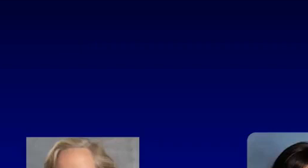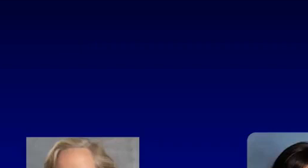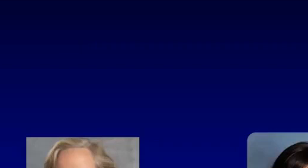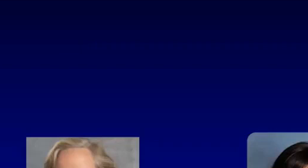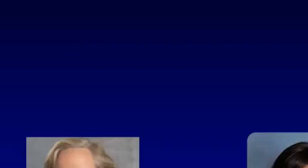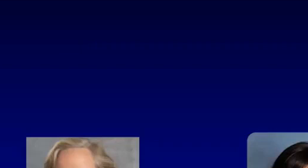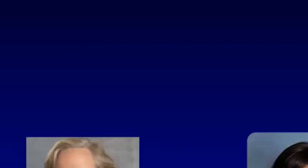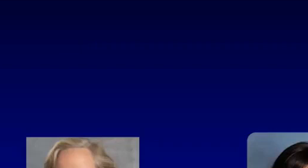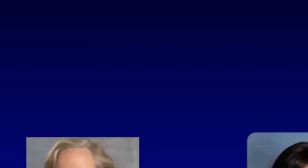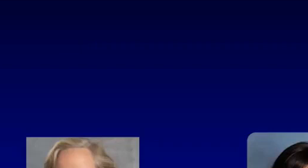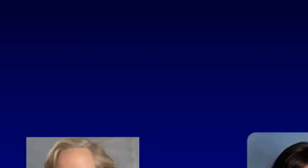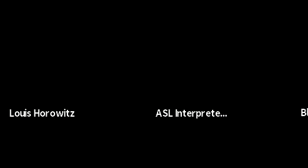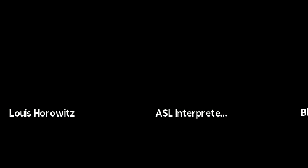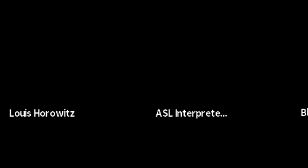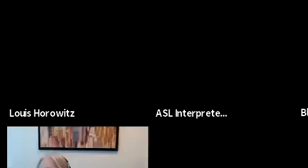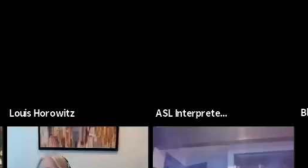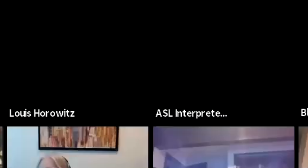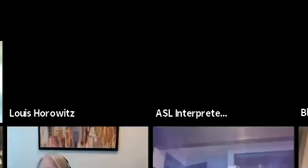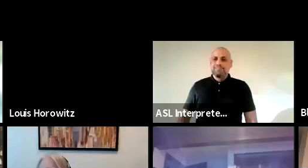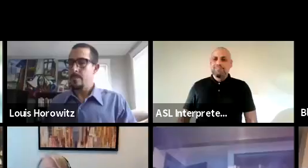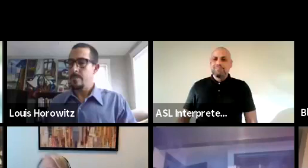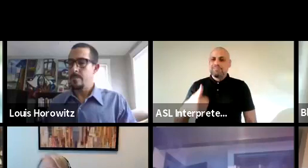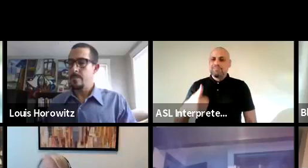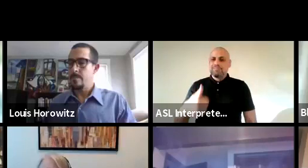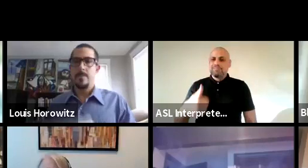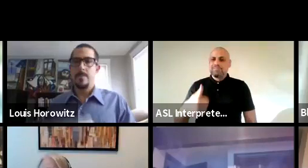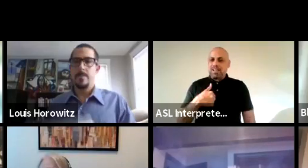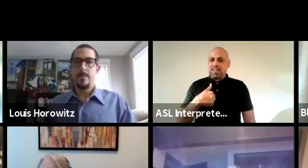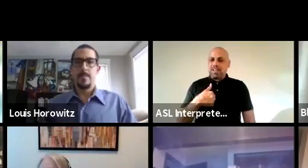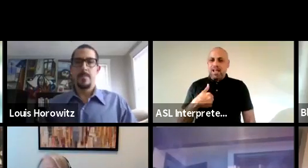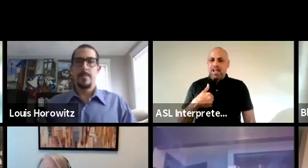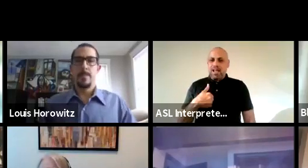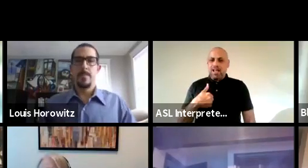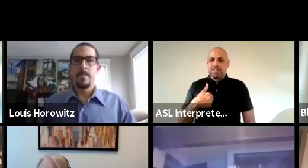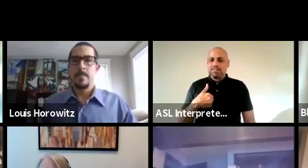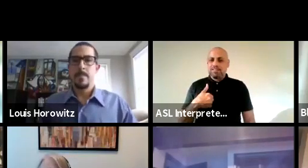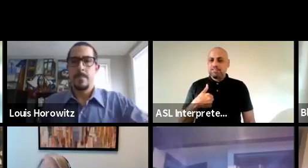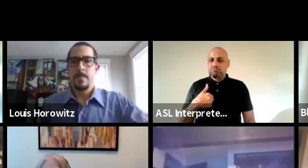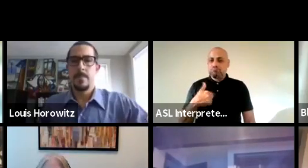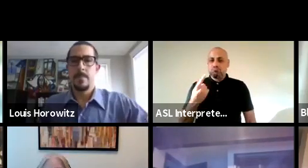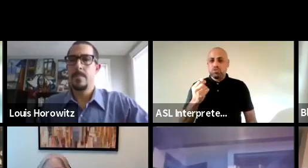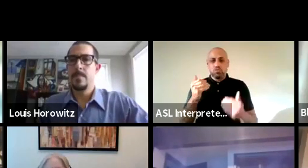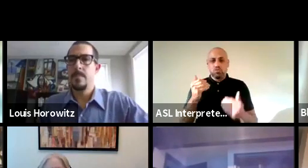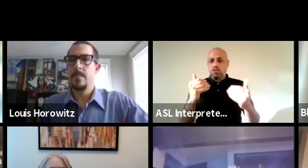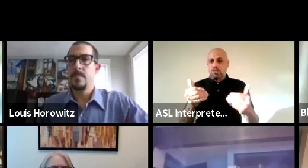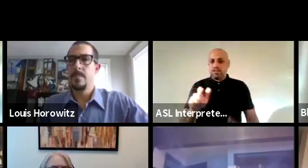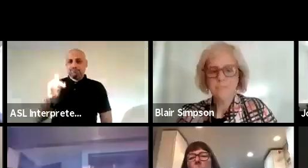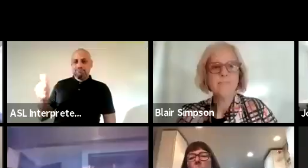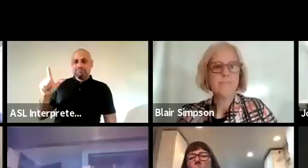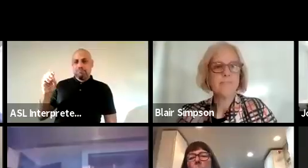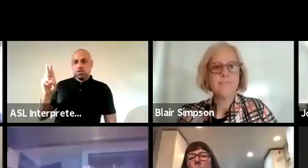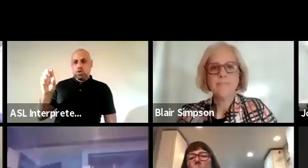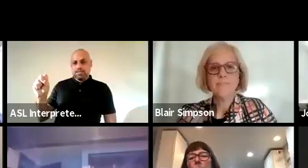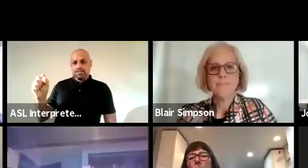off, so I am going to go ahead and turn it over to him.